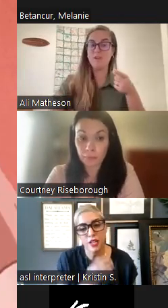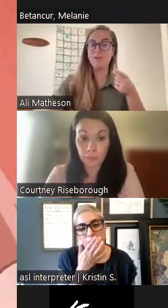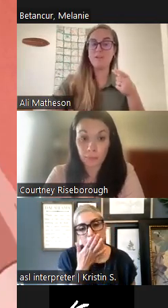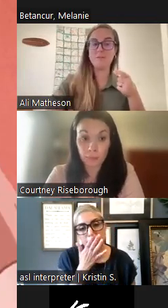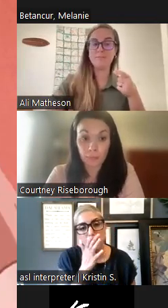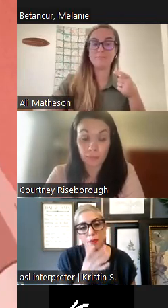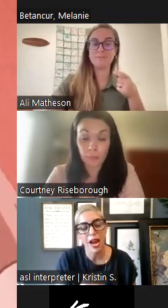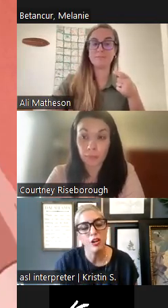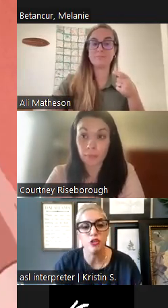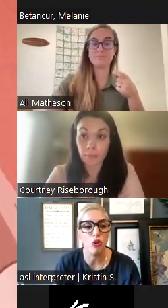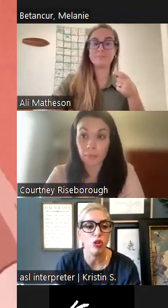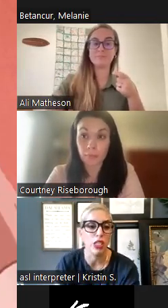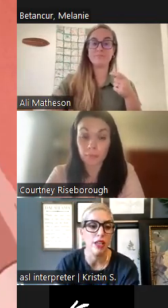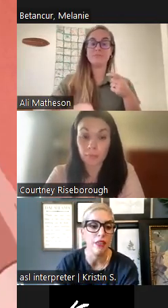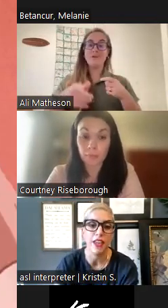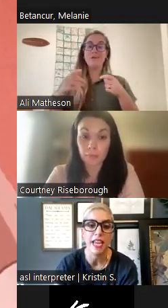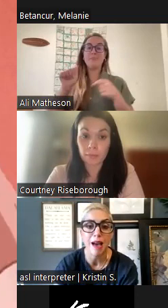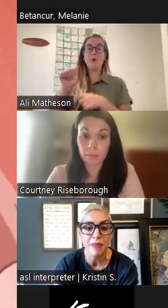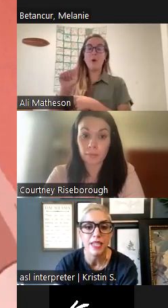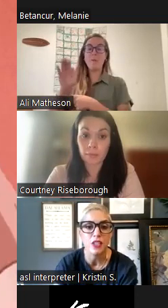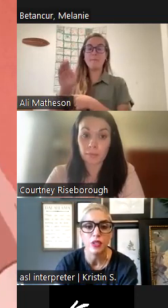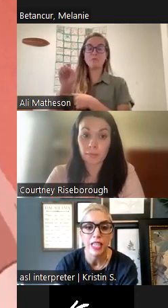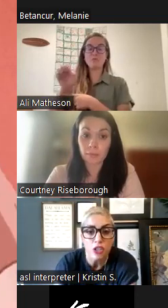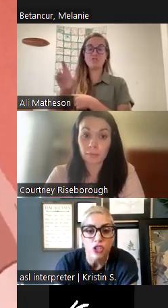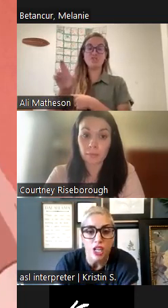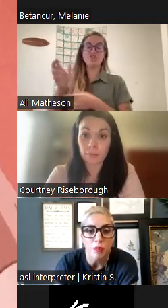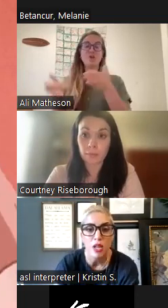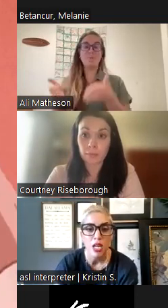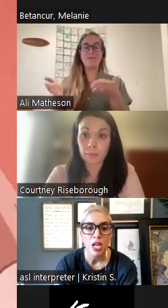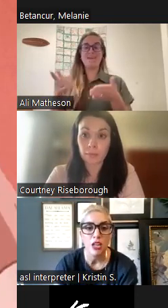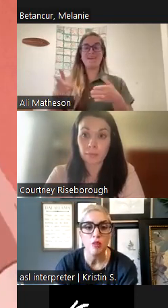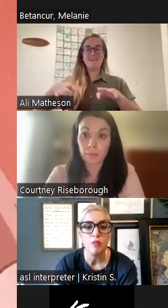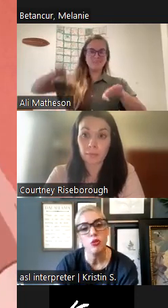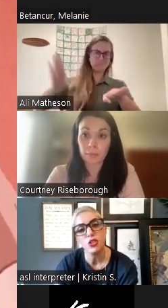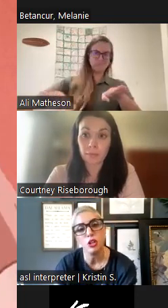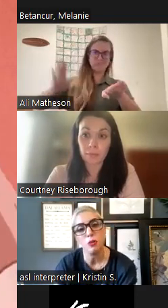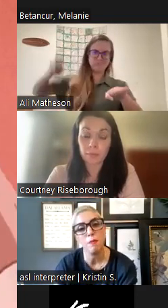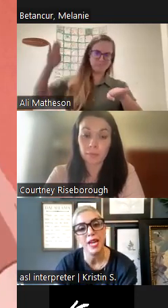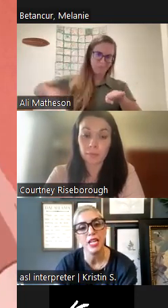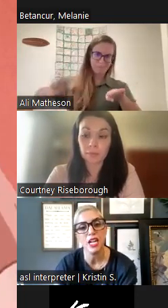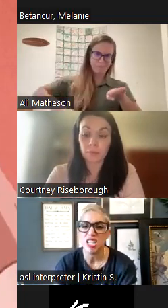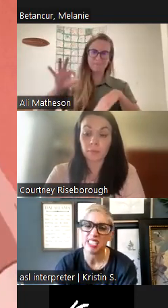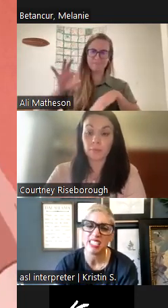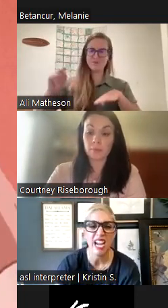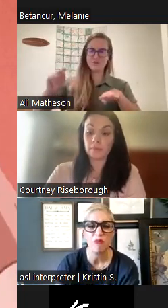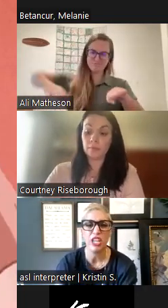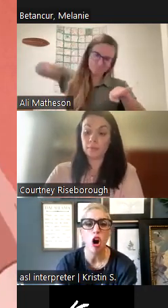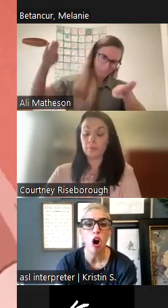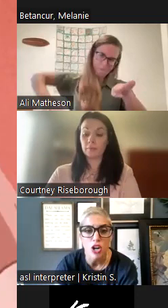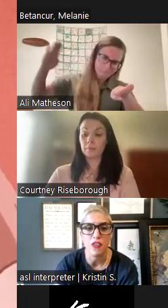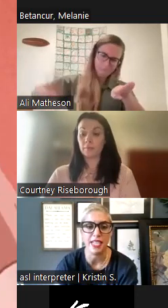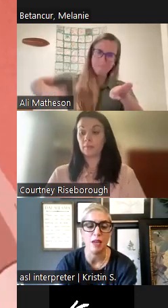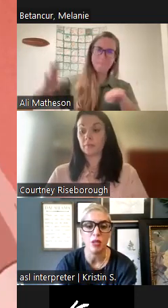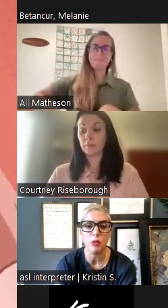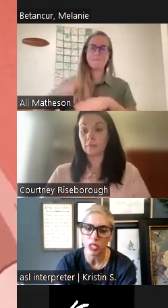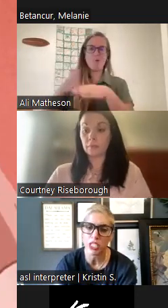But if there's a power control thing happening in this relationship, the abuser might slam really